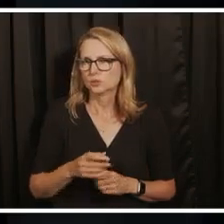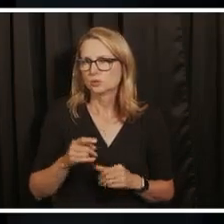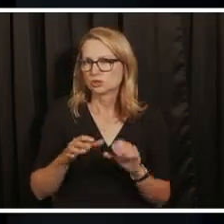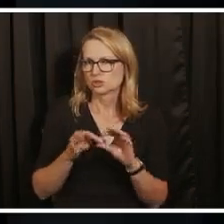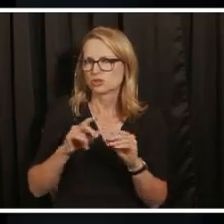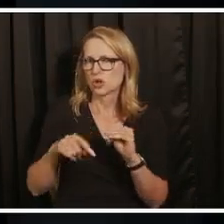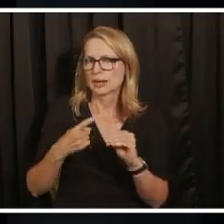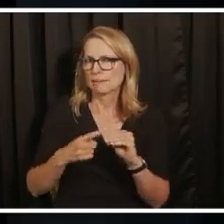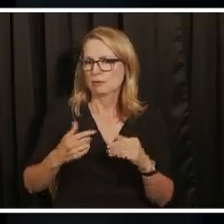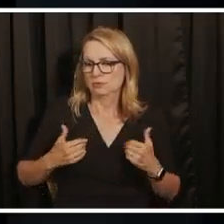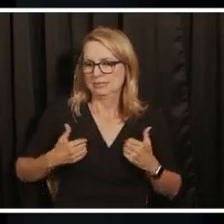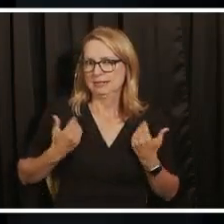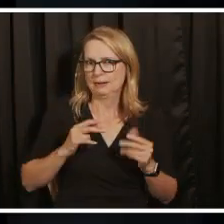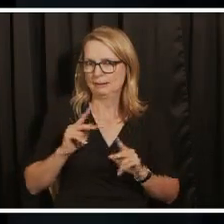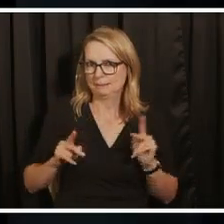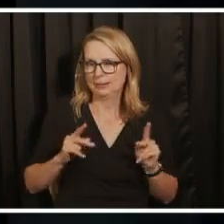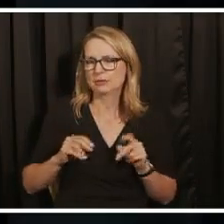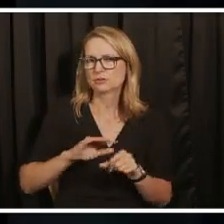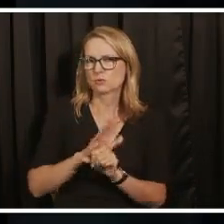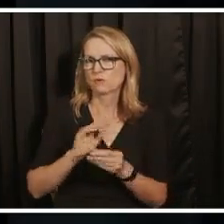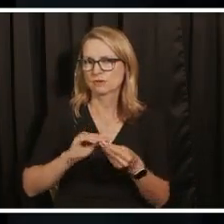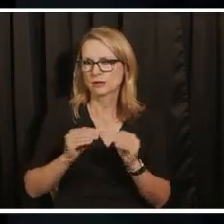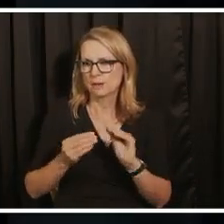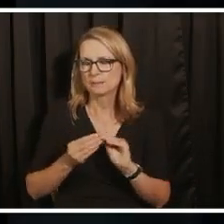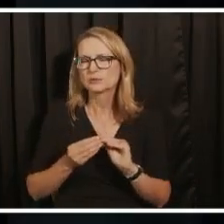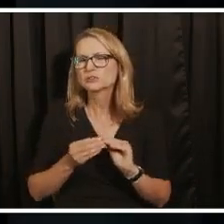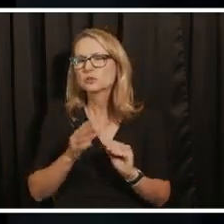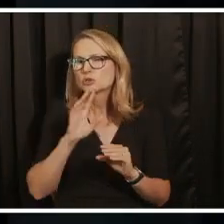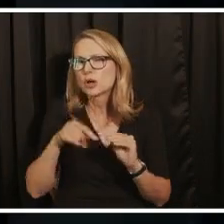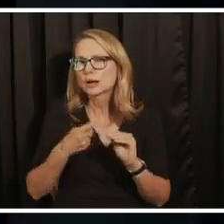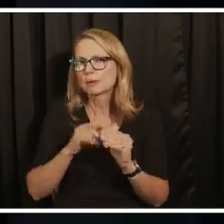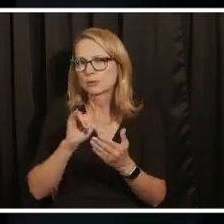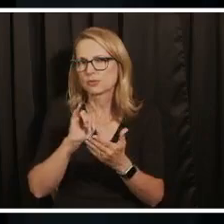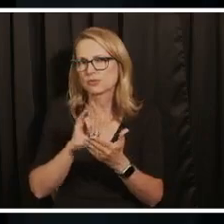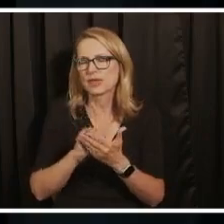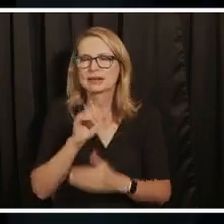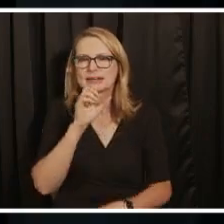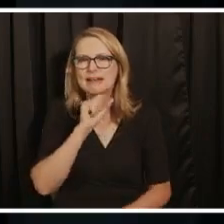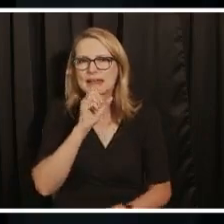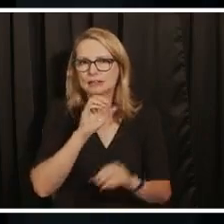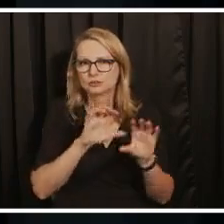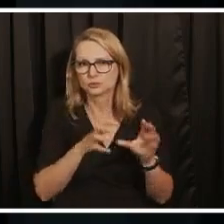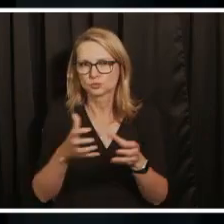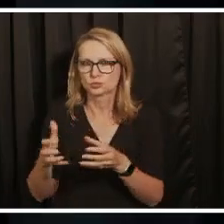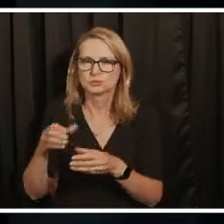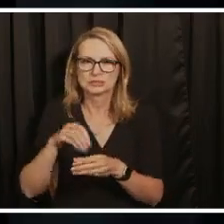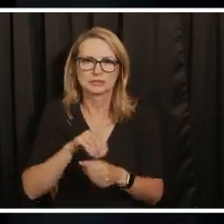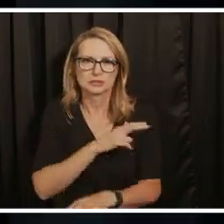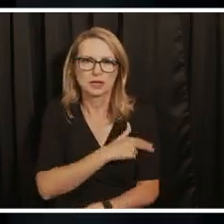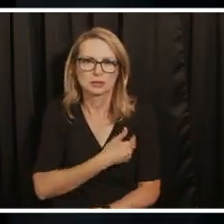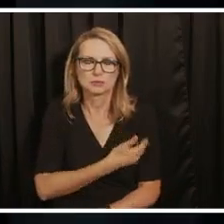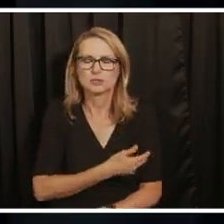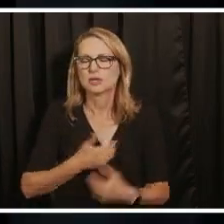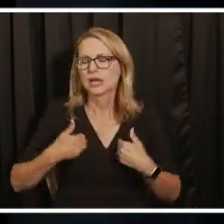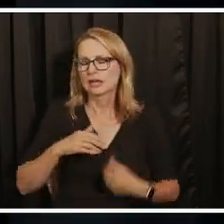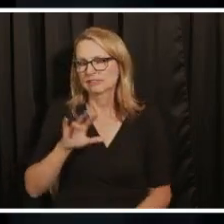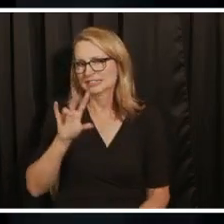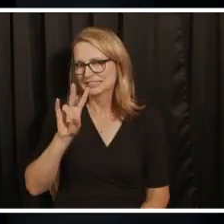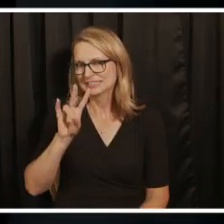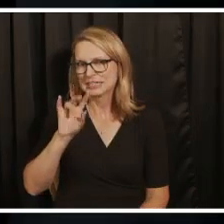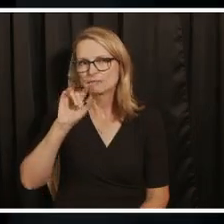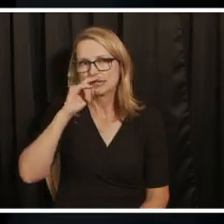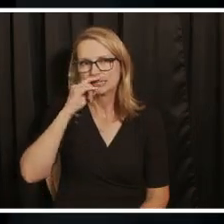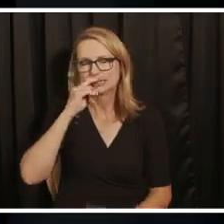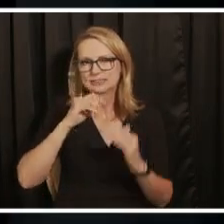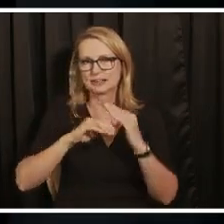start reporting on a little bit more about the age demographics of those hospitalized. There are 7 kids, 10 and under, among the